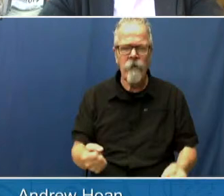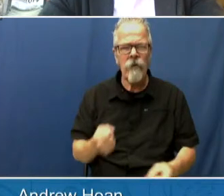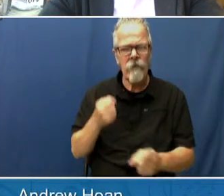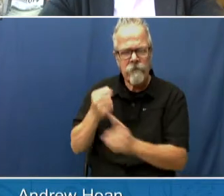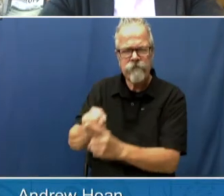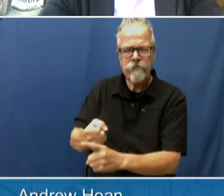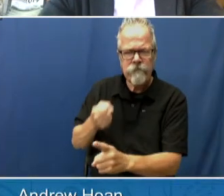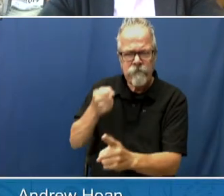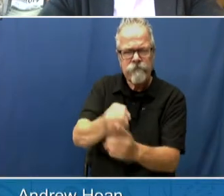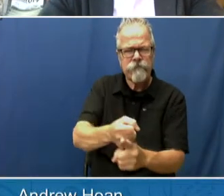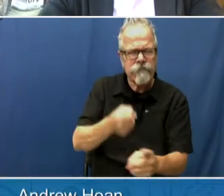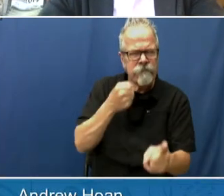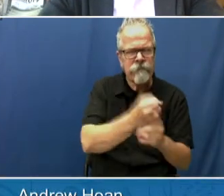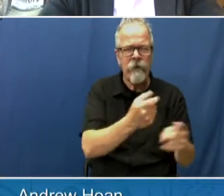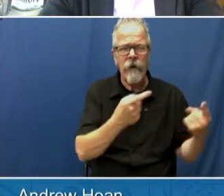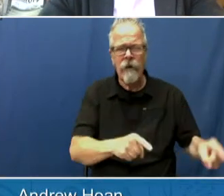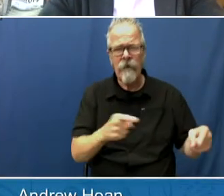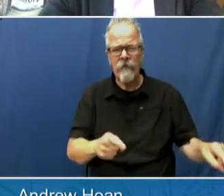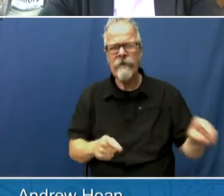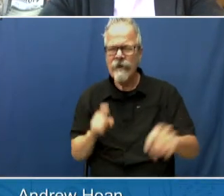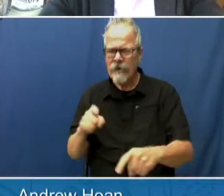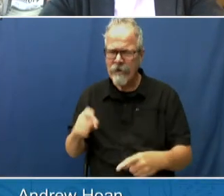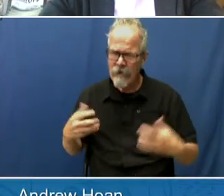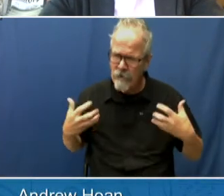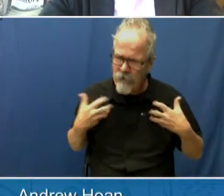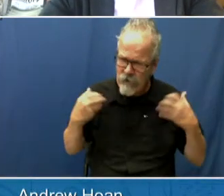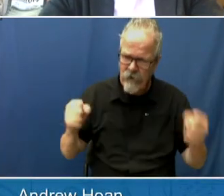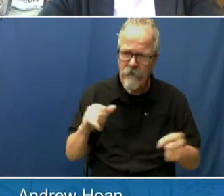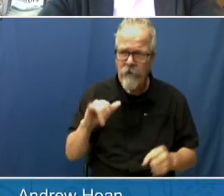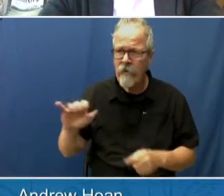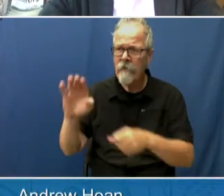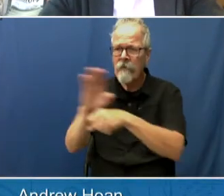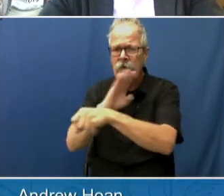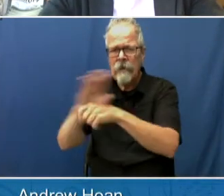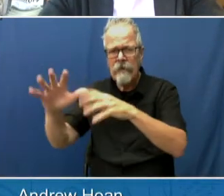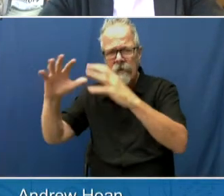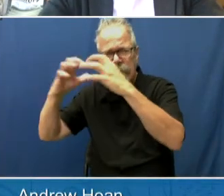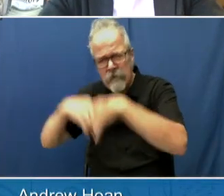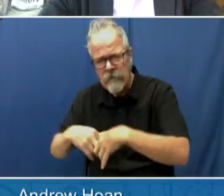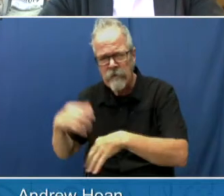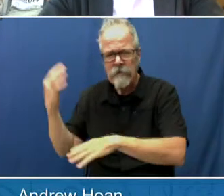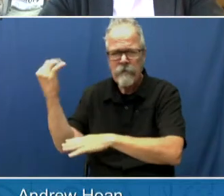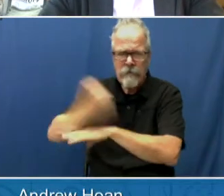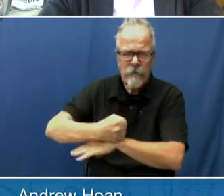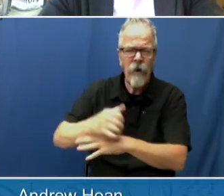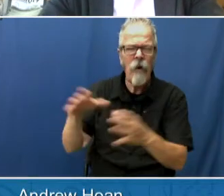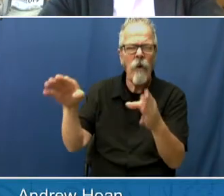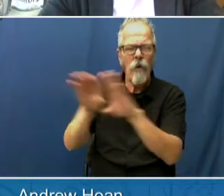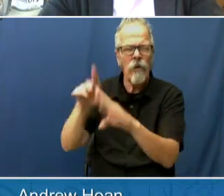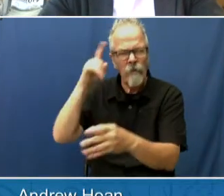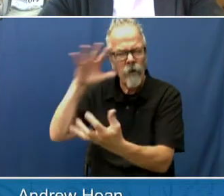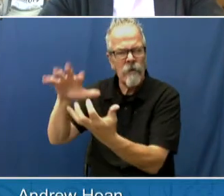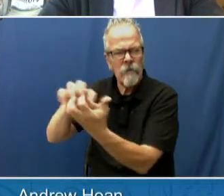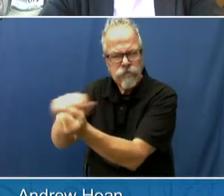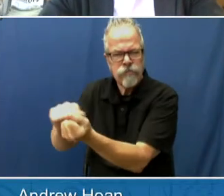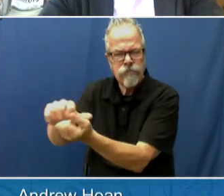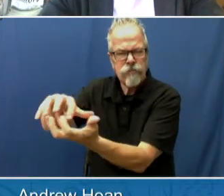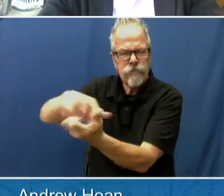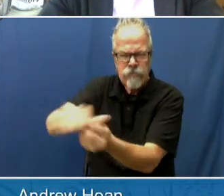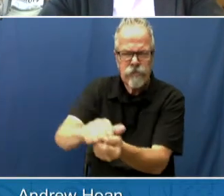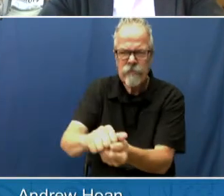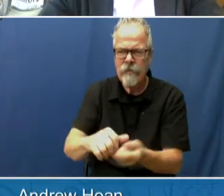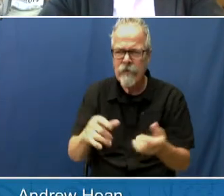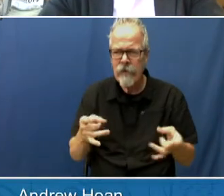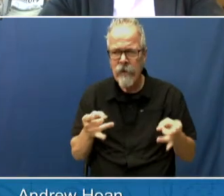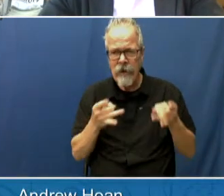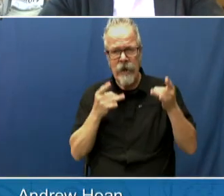their jobs and for businesses to thrive. Hatred and violence are not just a business issue or